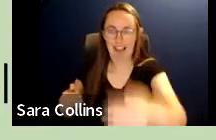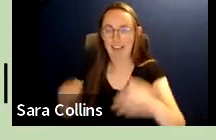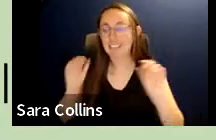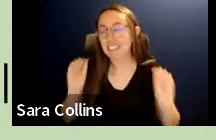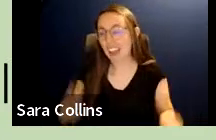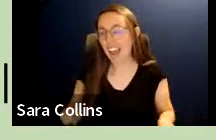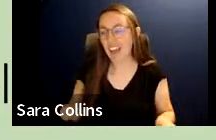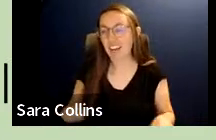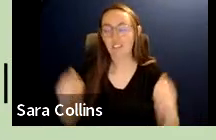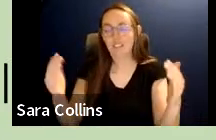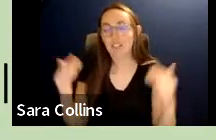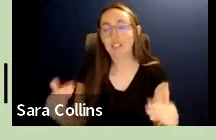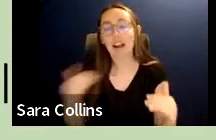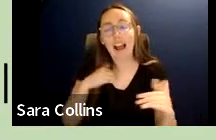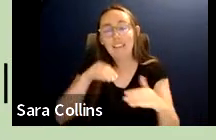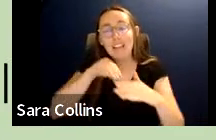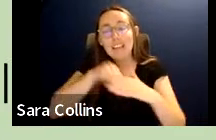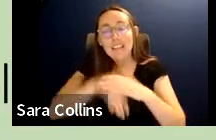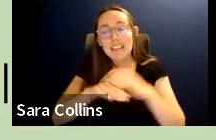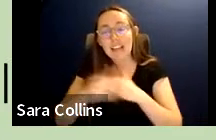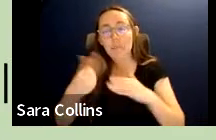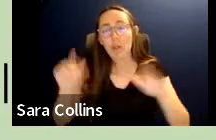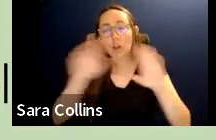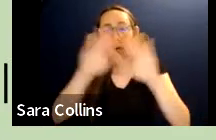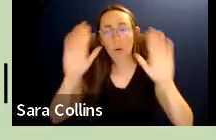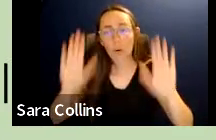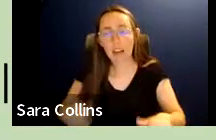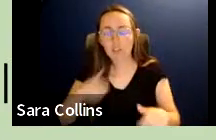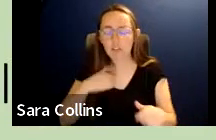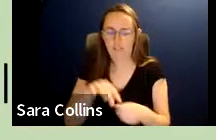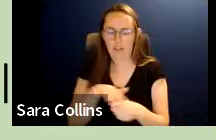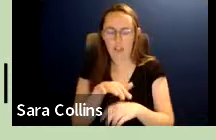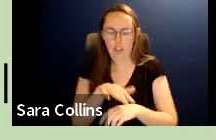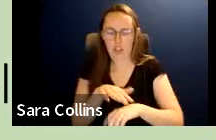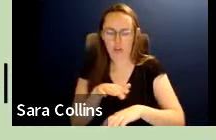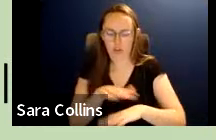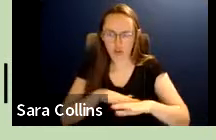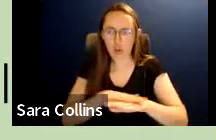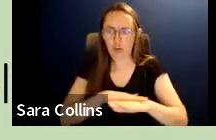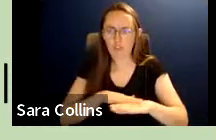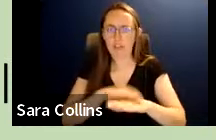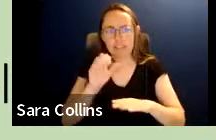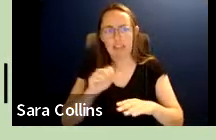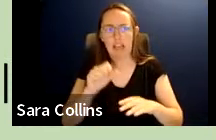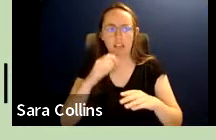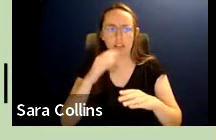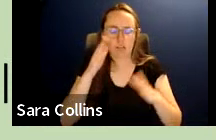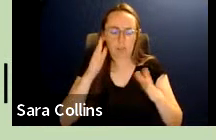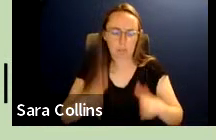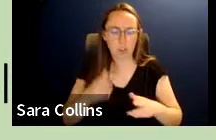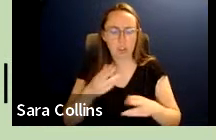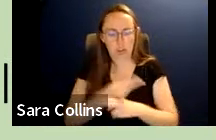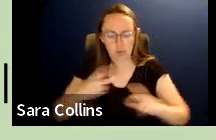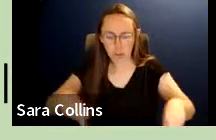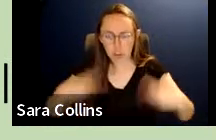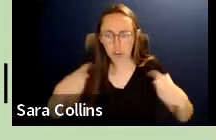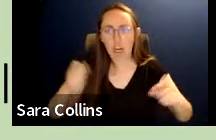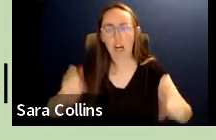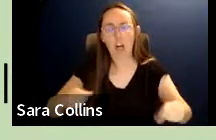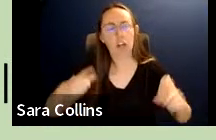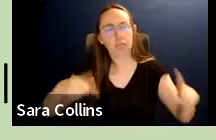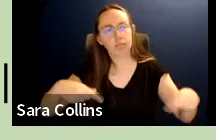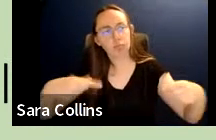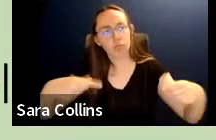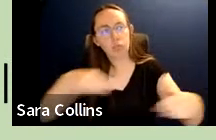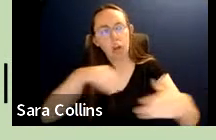just having a surface that someone in a chair can access and roll on and not get stuck,